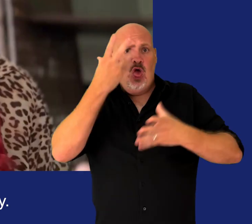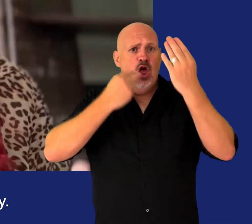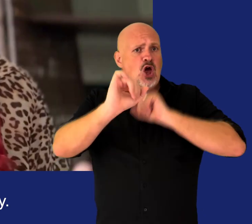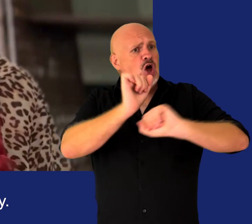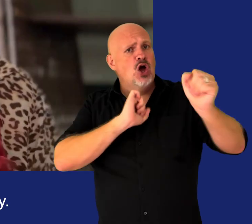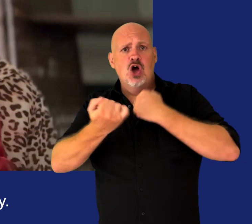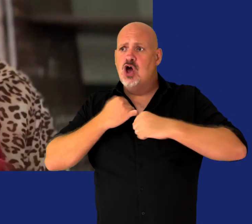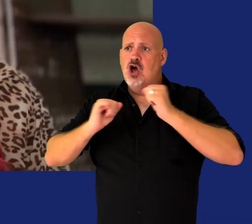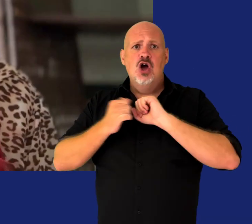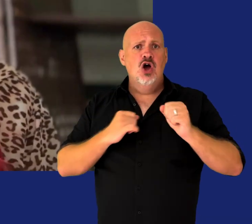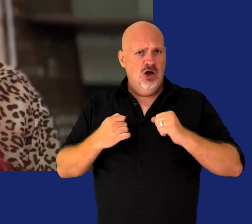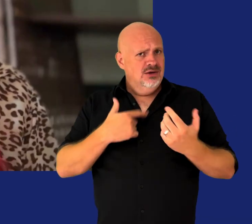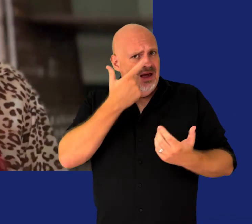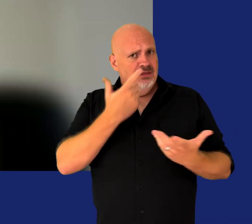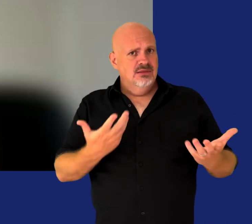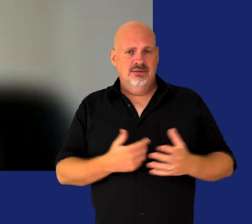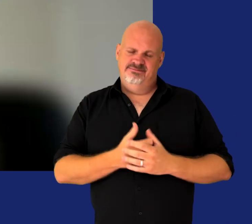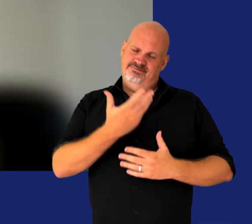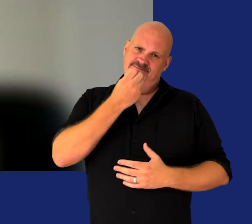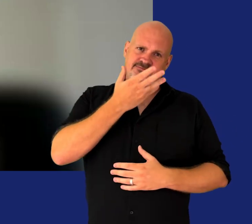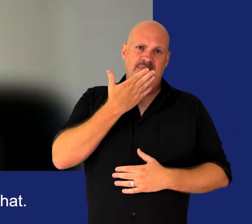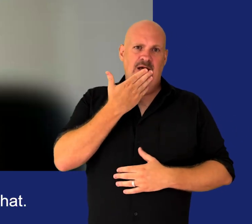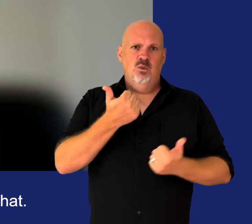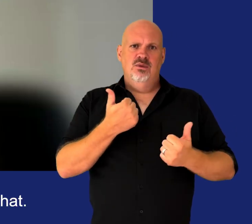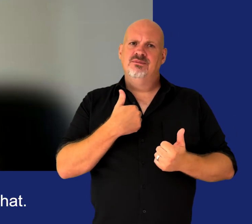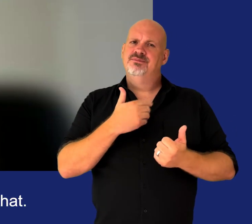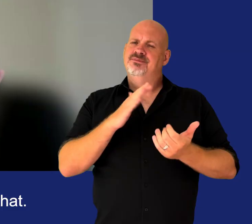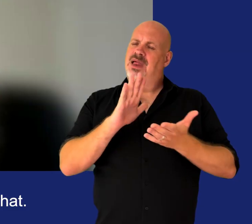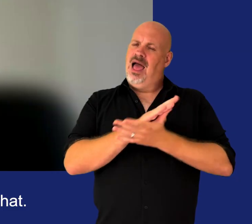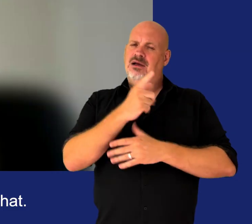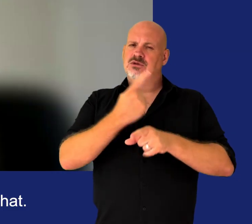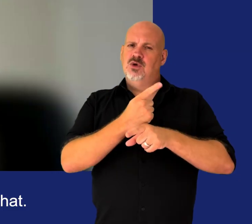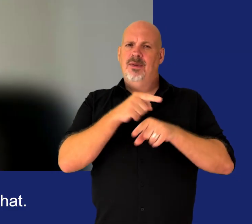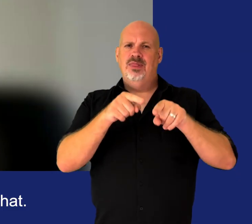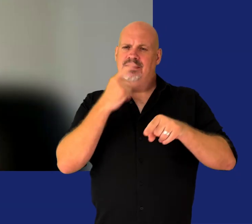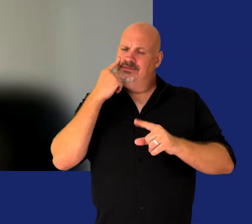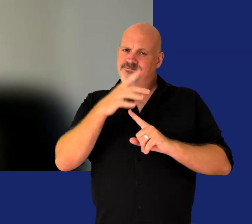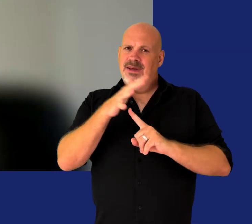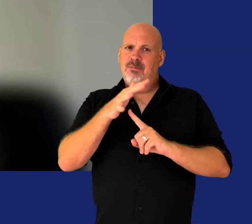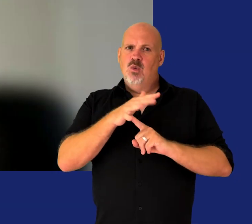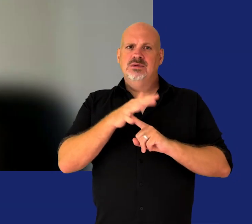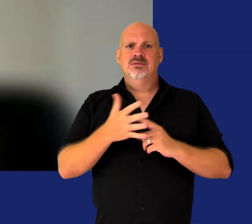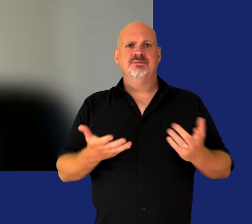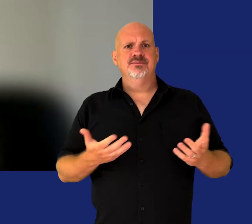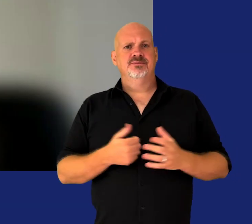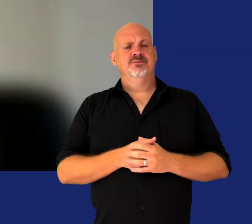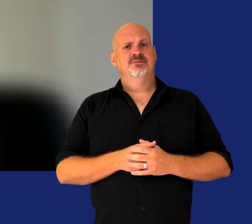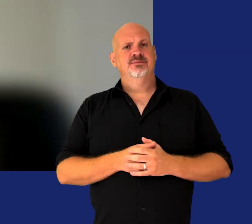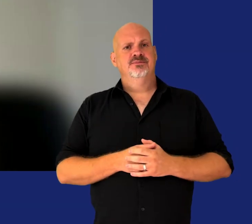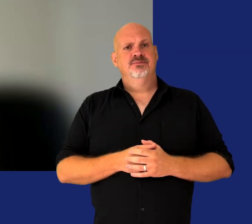as a community. Lovely. Thank you. I'm really glad that we mentioned that. I think it's important.